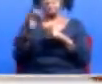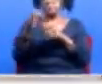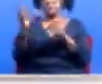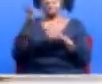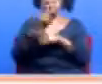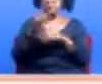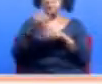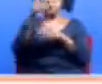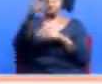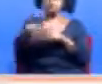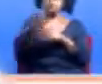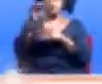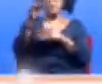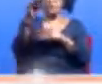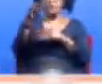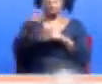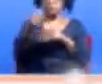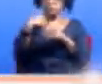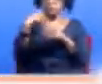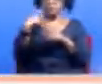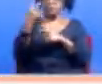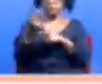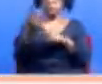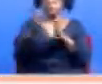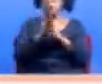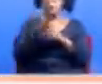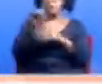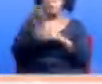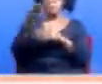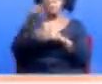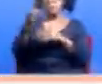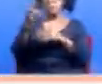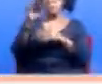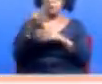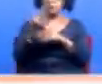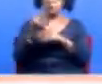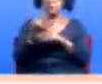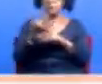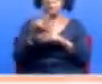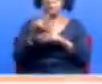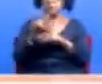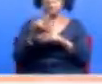of Wilberforce Cornes, who came in second, and Philip Korir third.